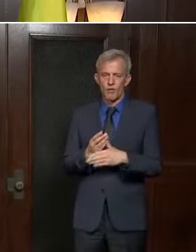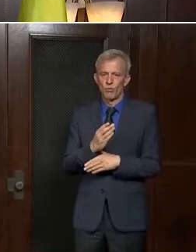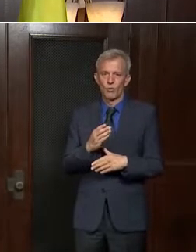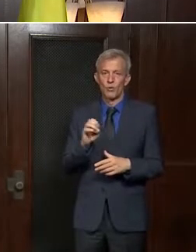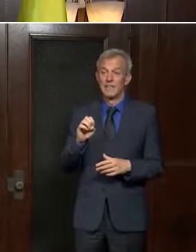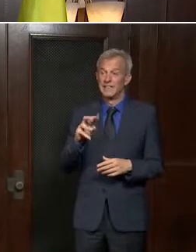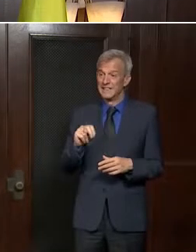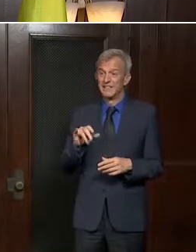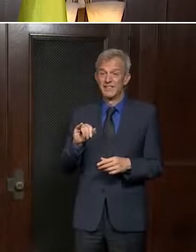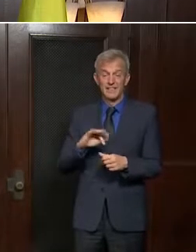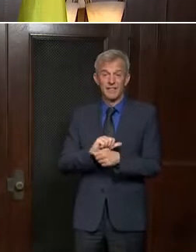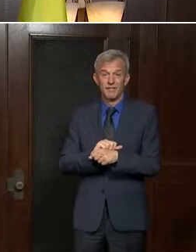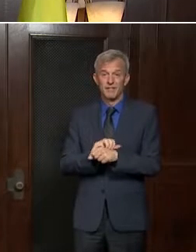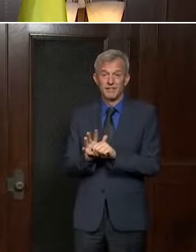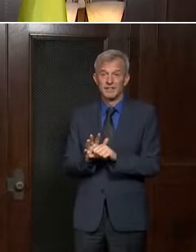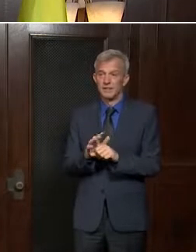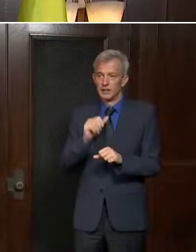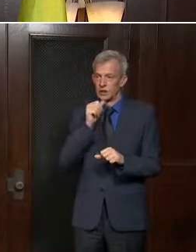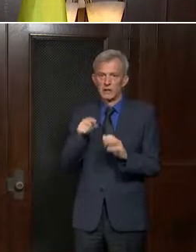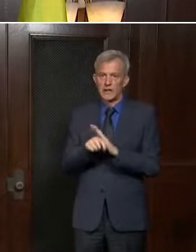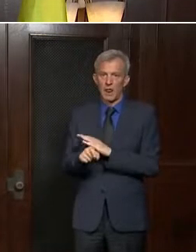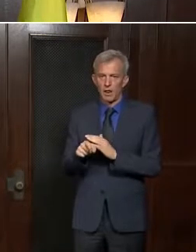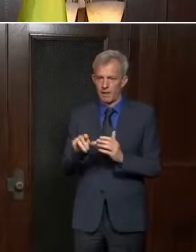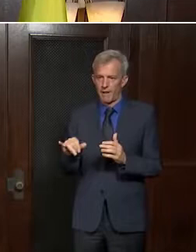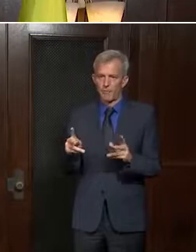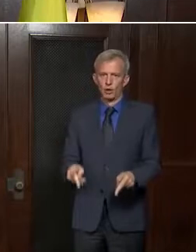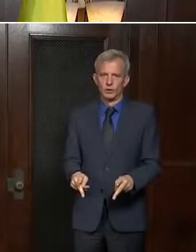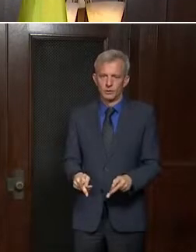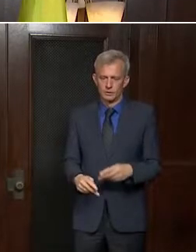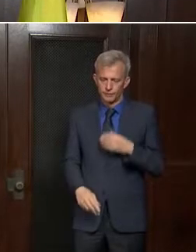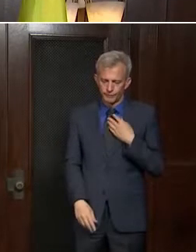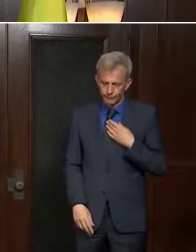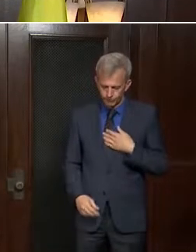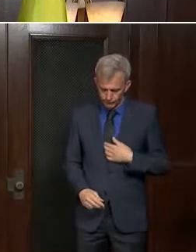if COVID-19 doesn't get them. And no matter